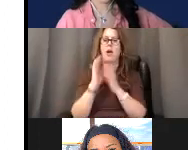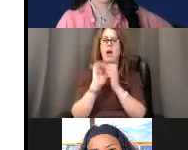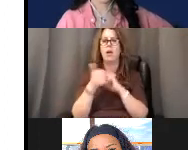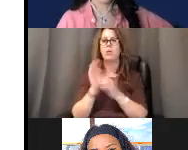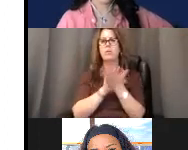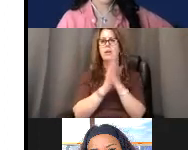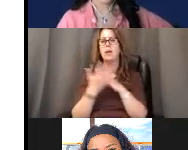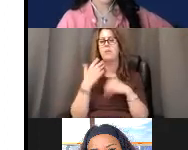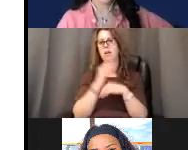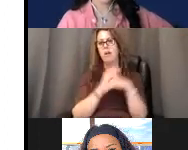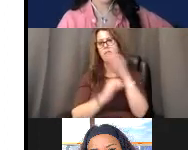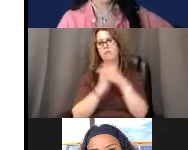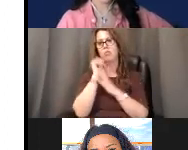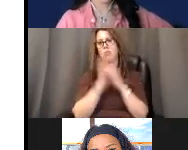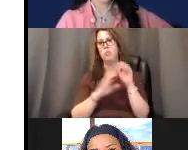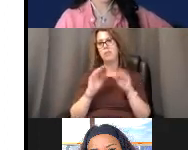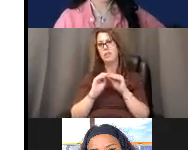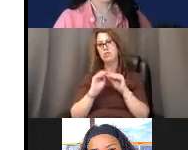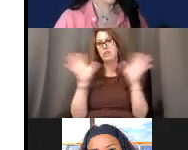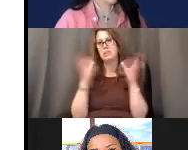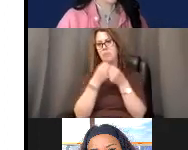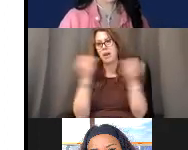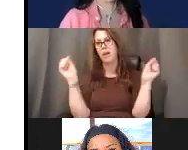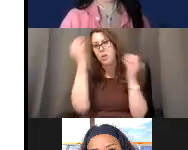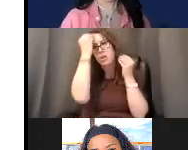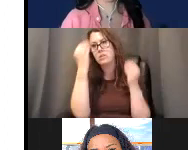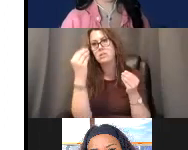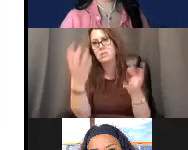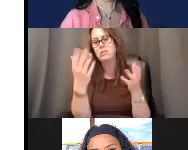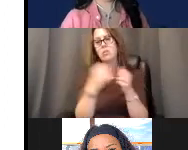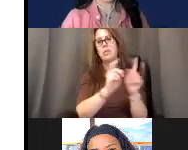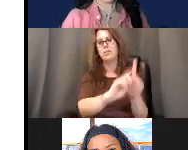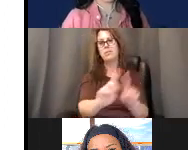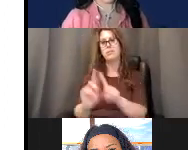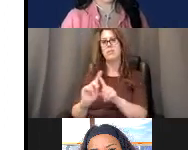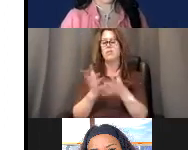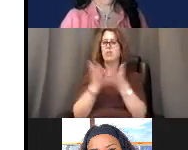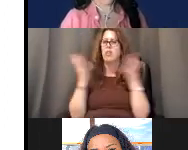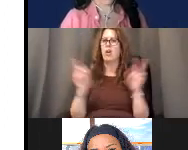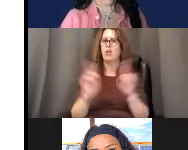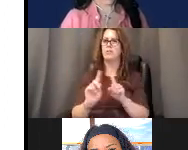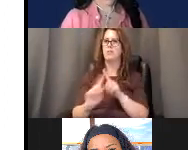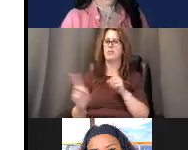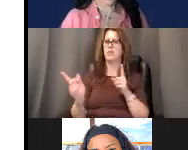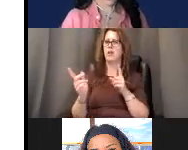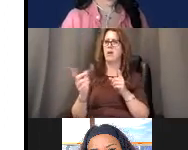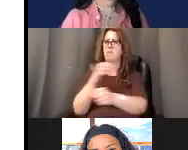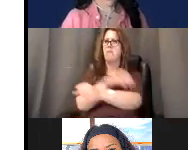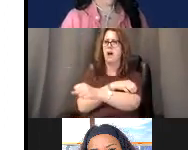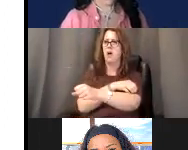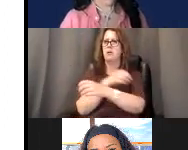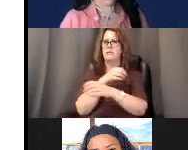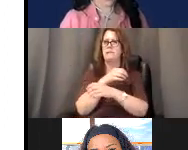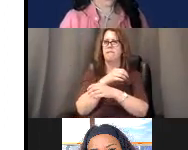comfortable being transparent when so much of institutional power is based on information and who gets to hold